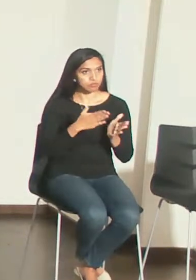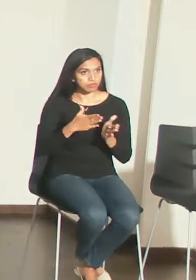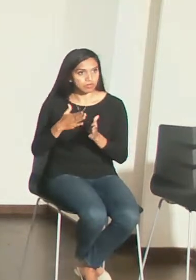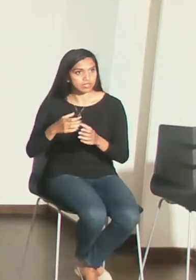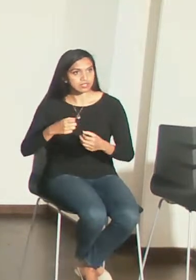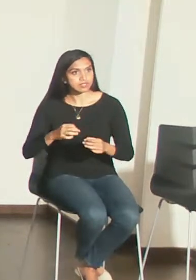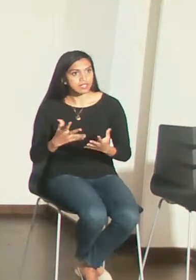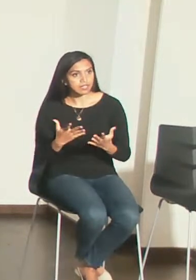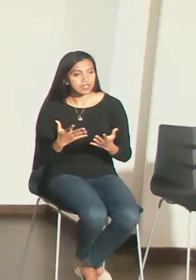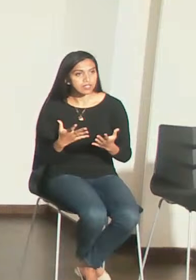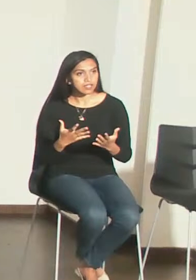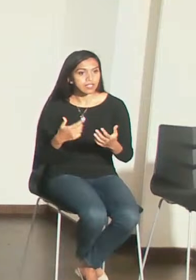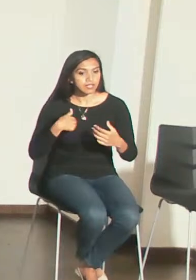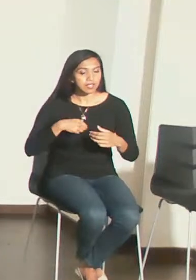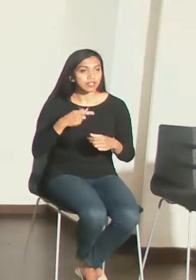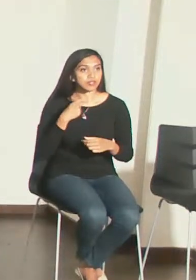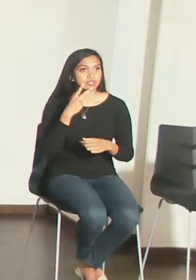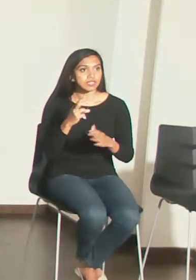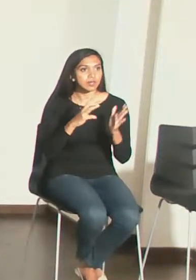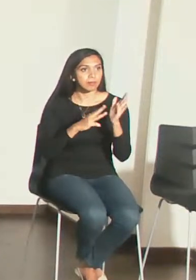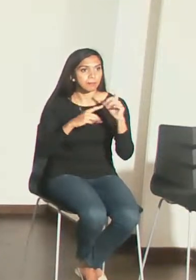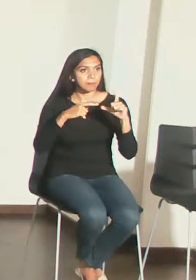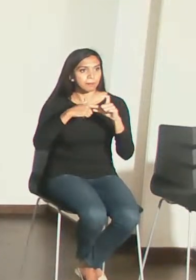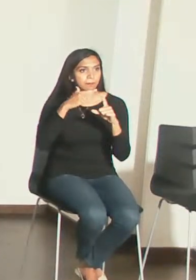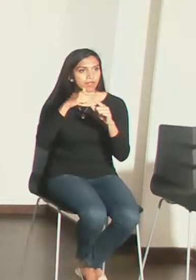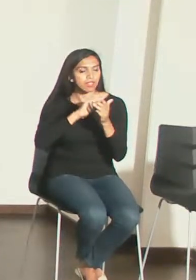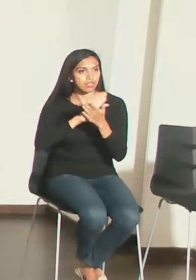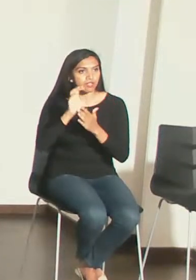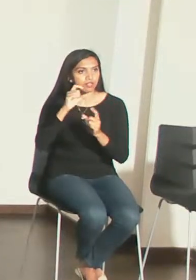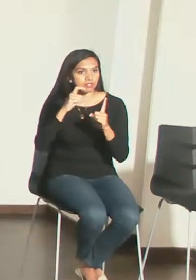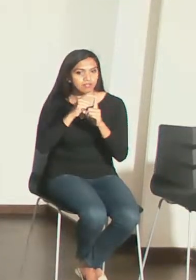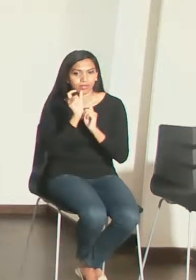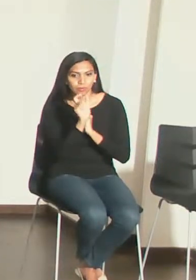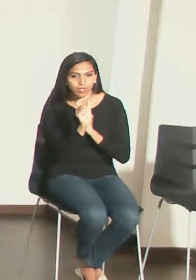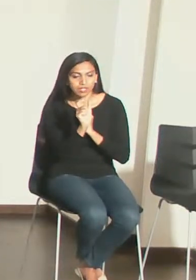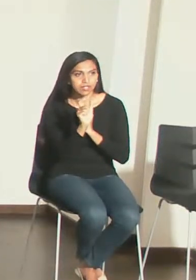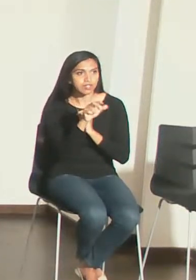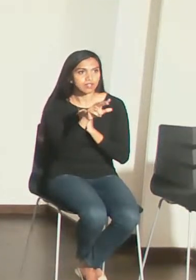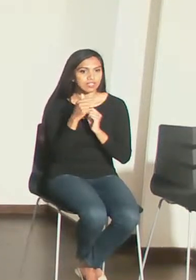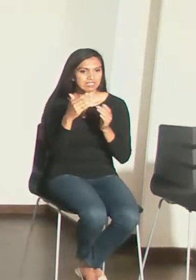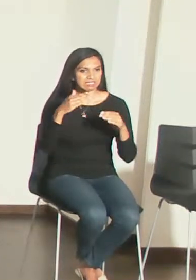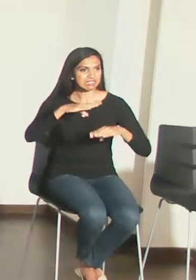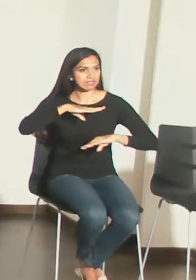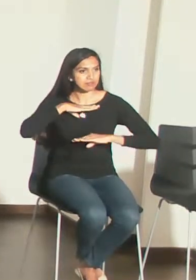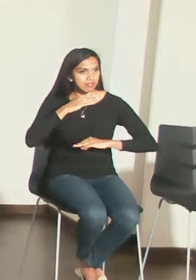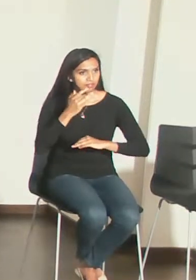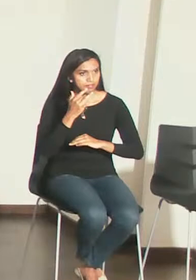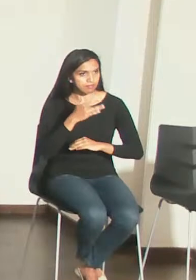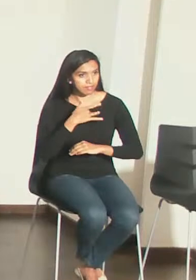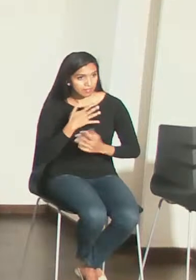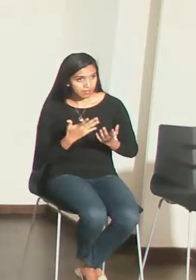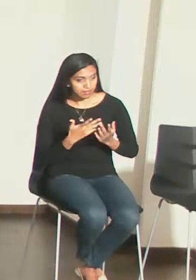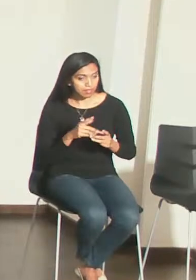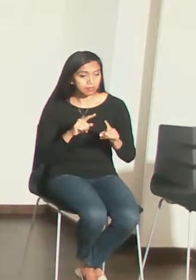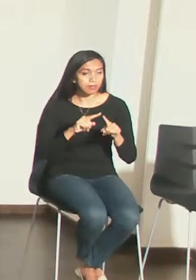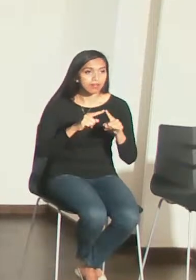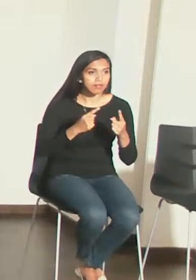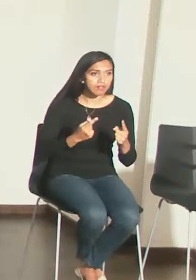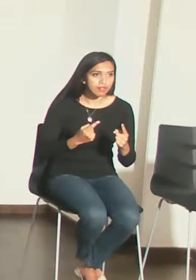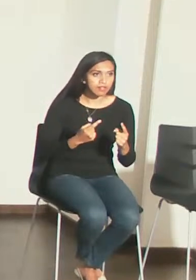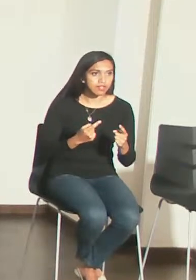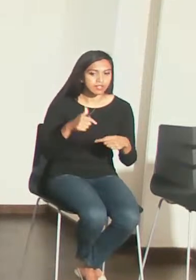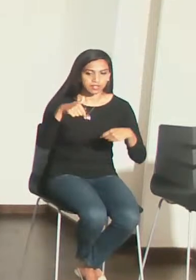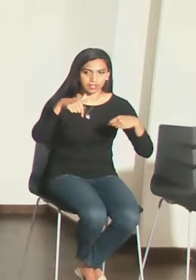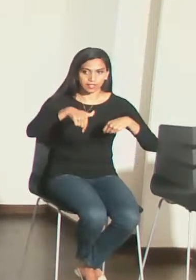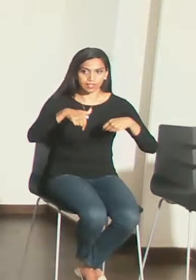counterintuitive because suddenly at the moment we say method, it's sort of constricting. But I mean,